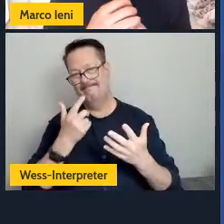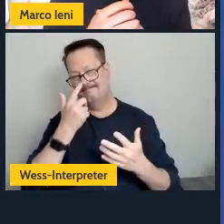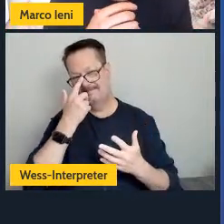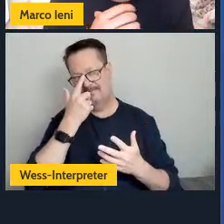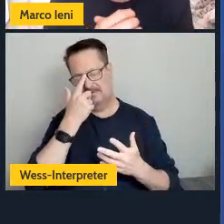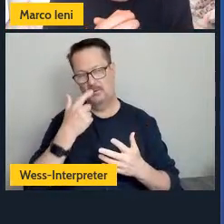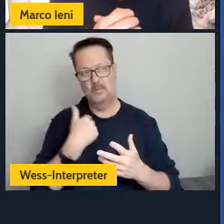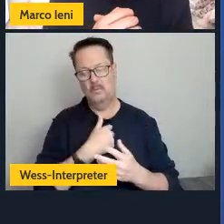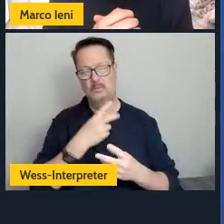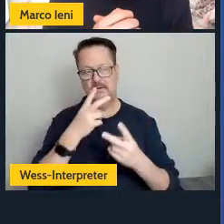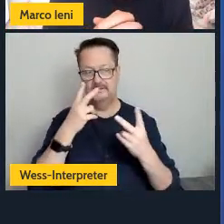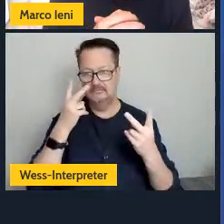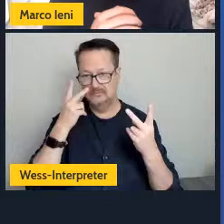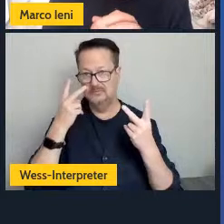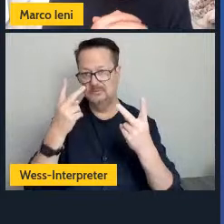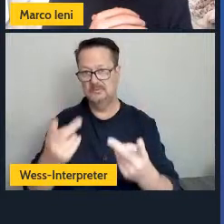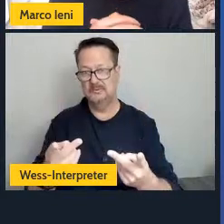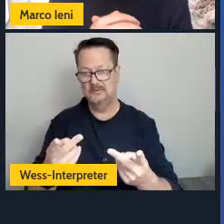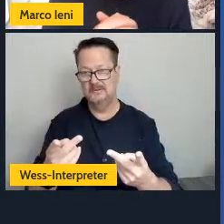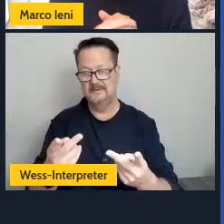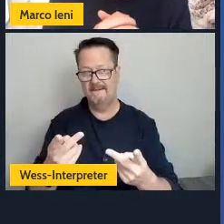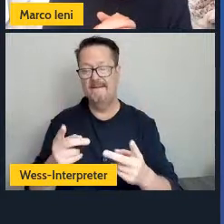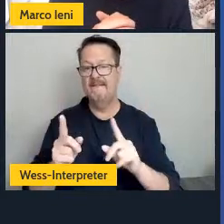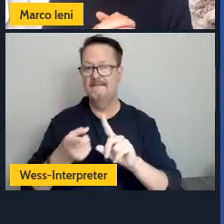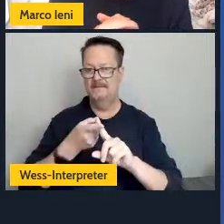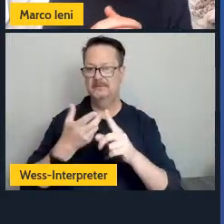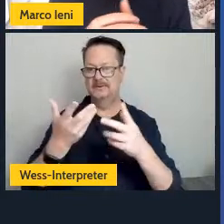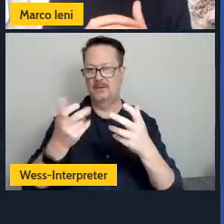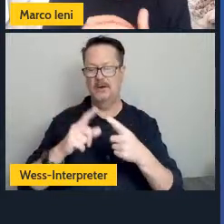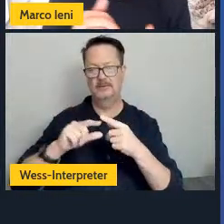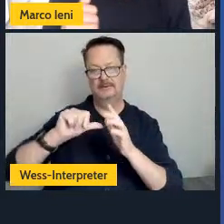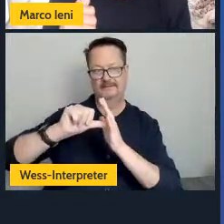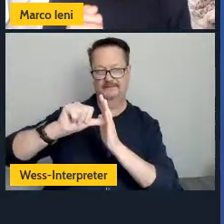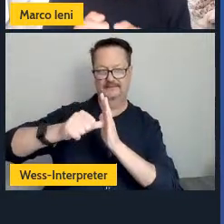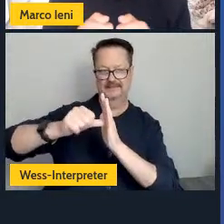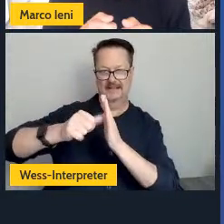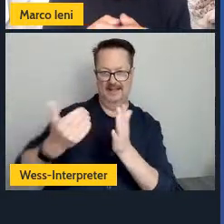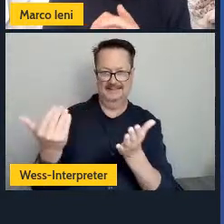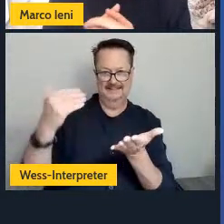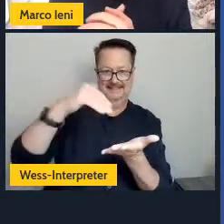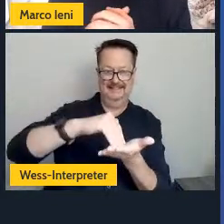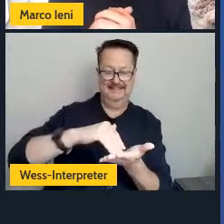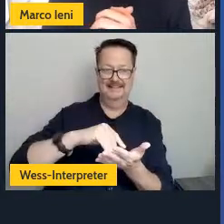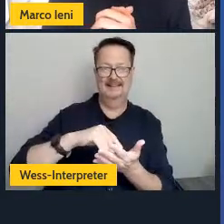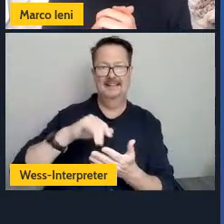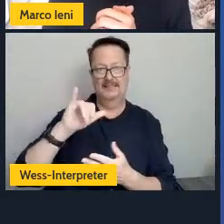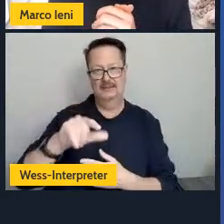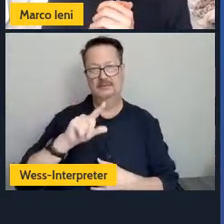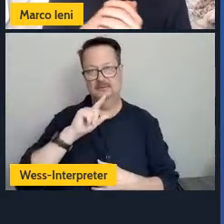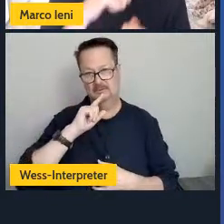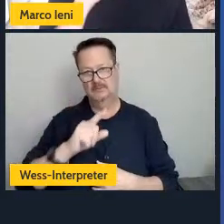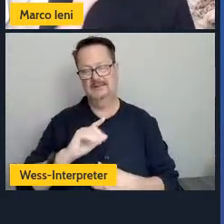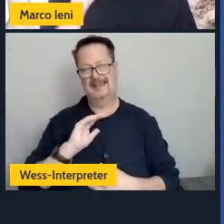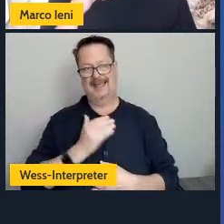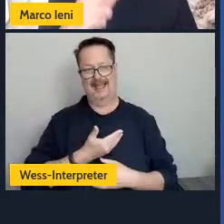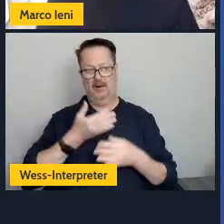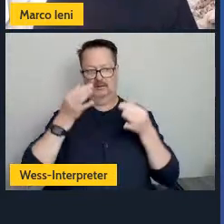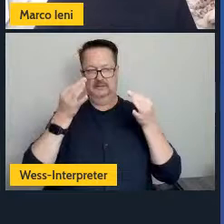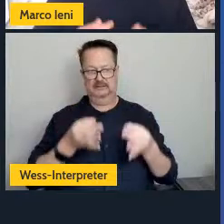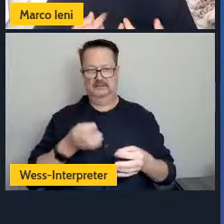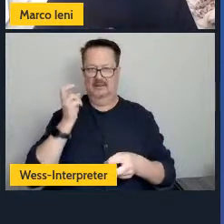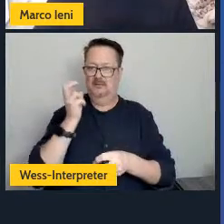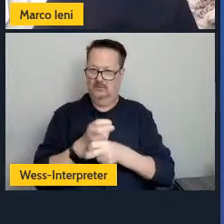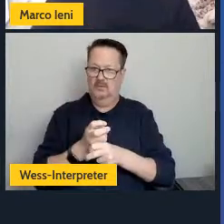we saw that. First of all, I want to emphasize again that this was a really hard decision to take,